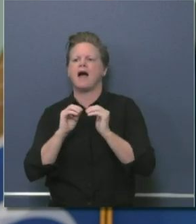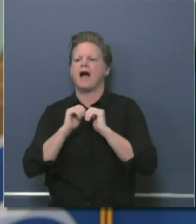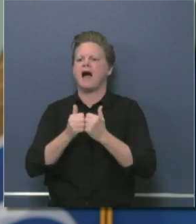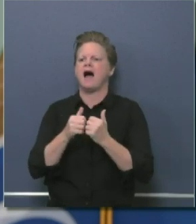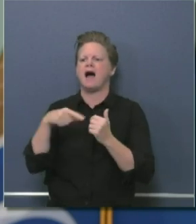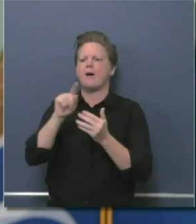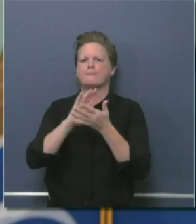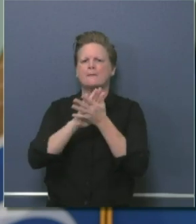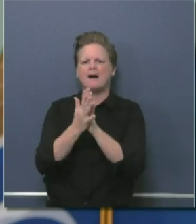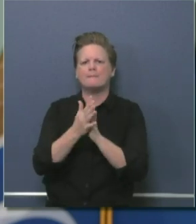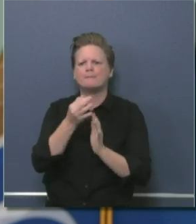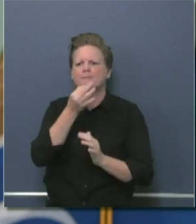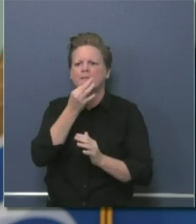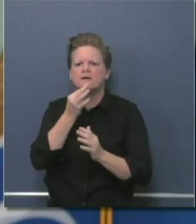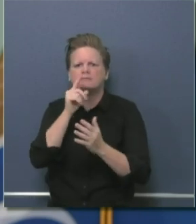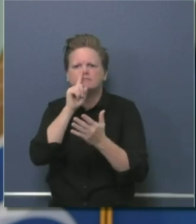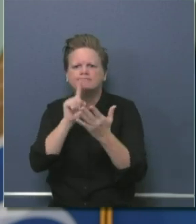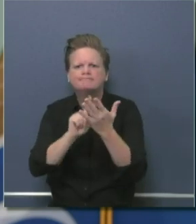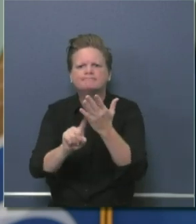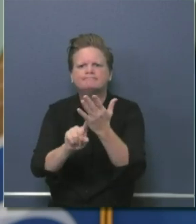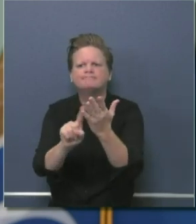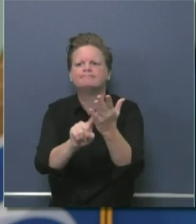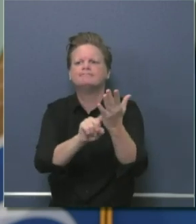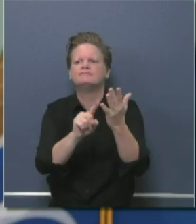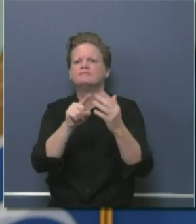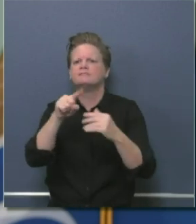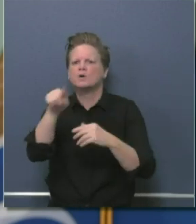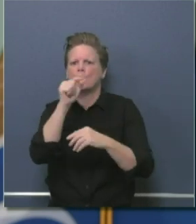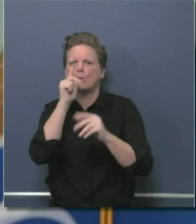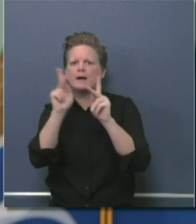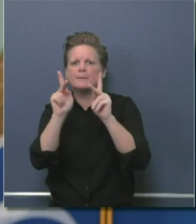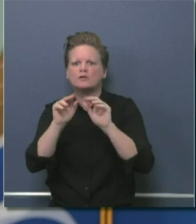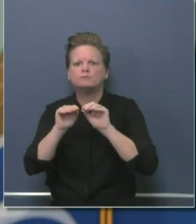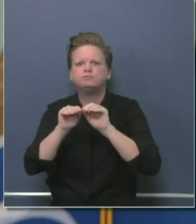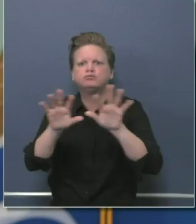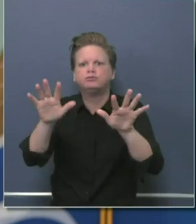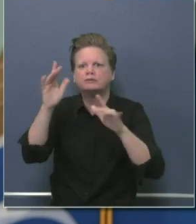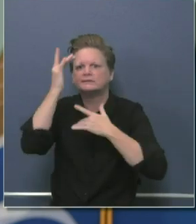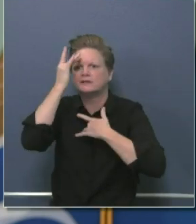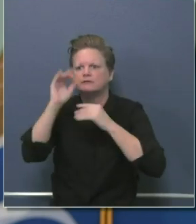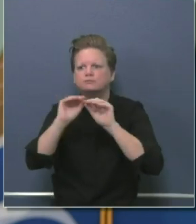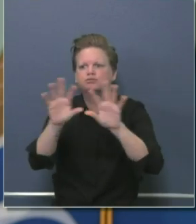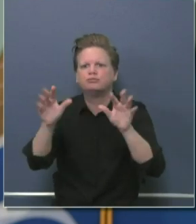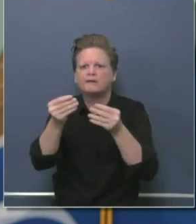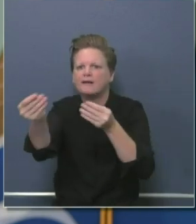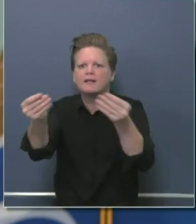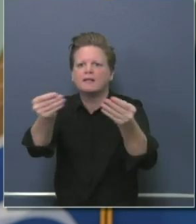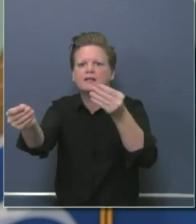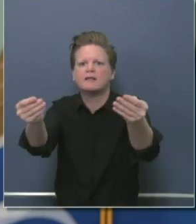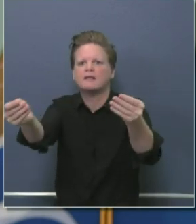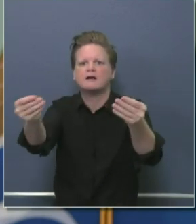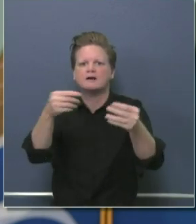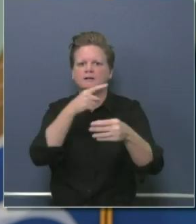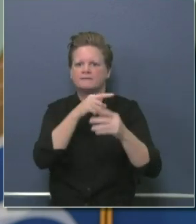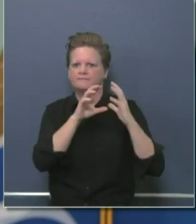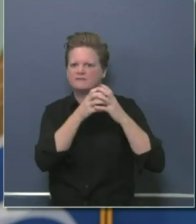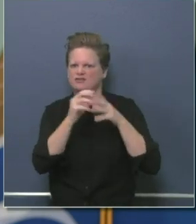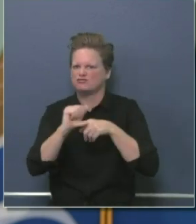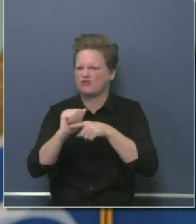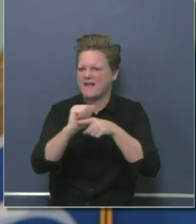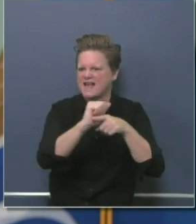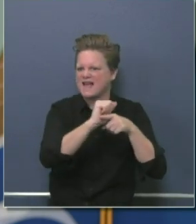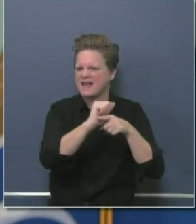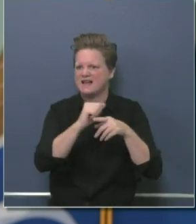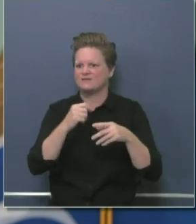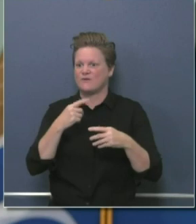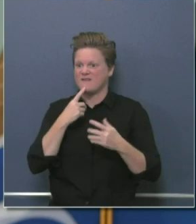have 10,000 in that first cohort. We'll hopefully get to about 20,000 over the course of the next few months. That is foundational as